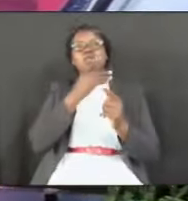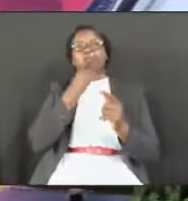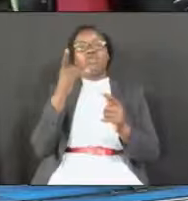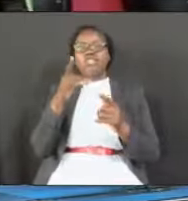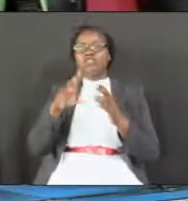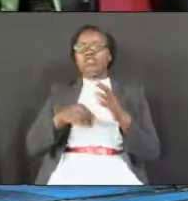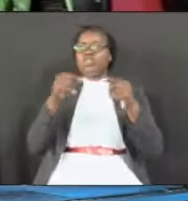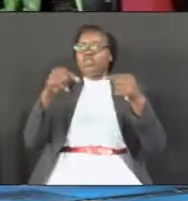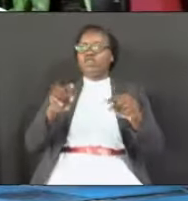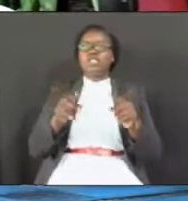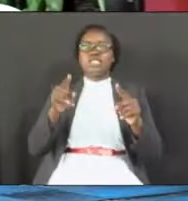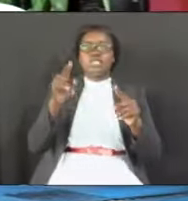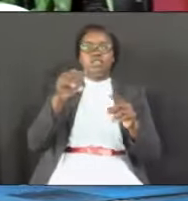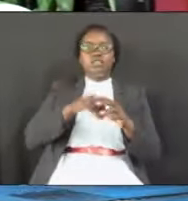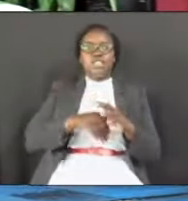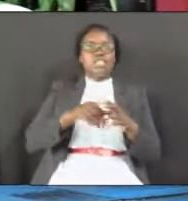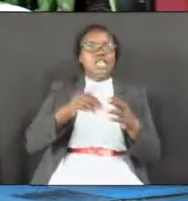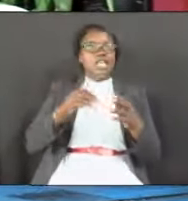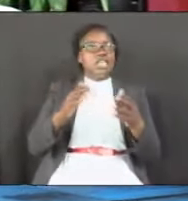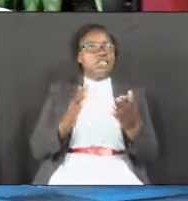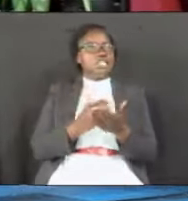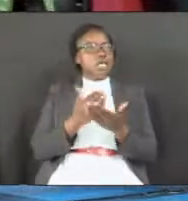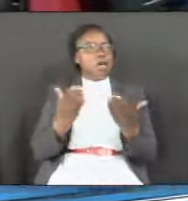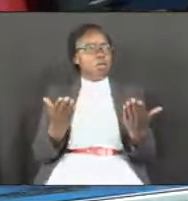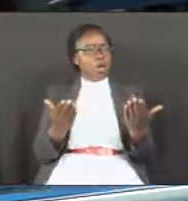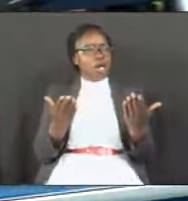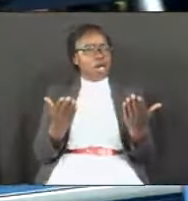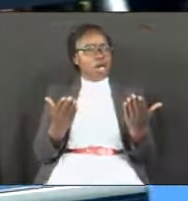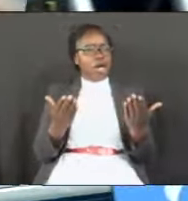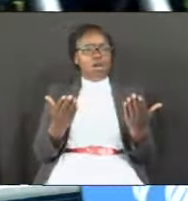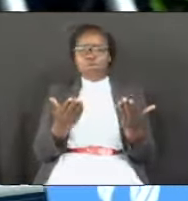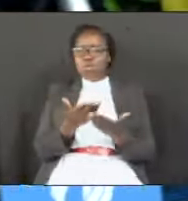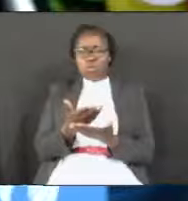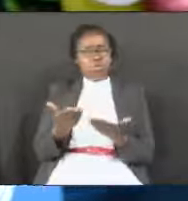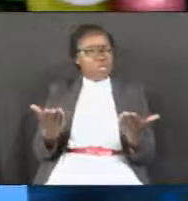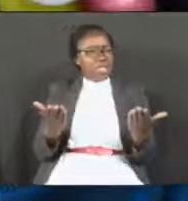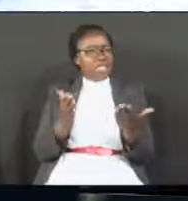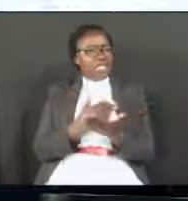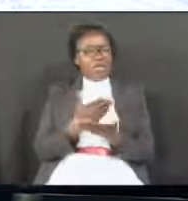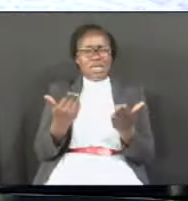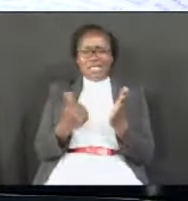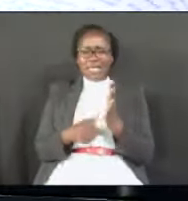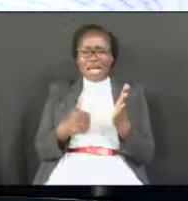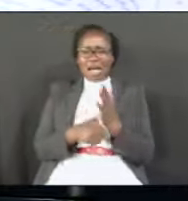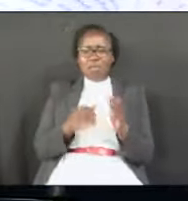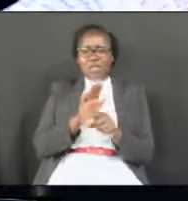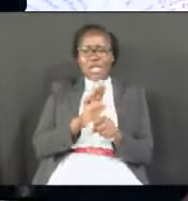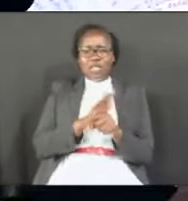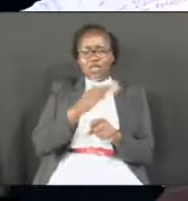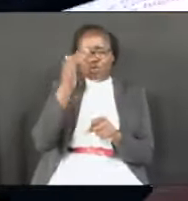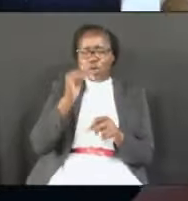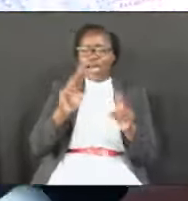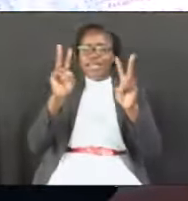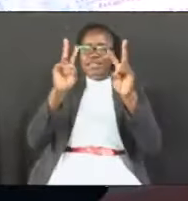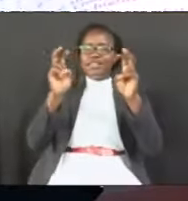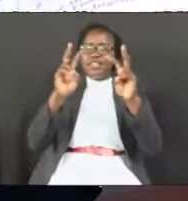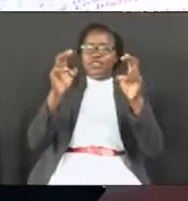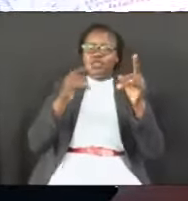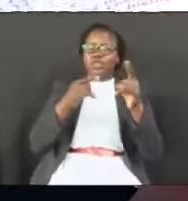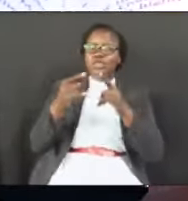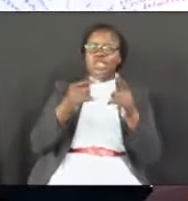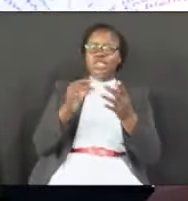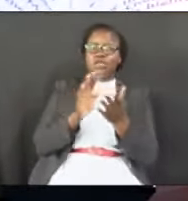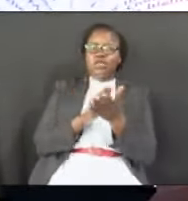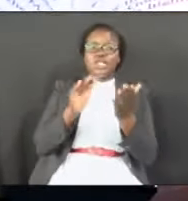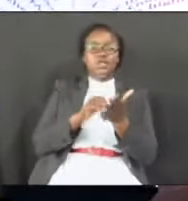finding yourself in. Somebody this morning could be here, but you're so much troubled because of the issues at your work. Please, you've been